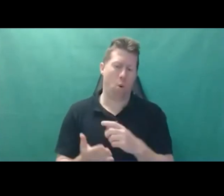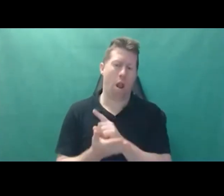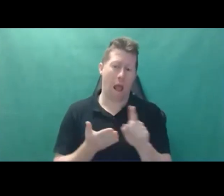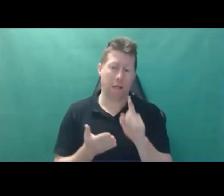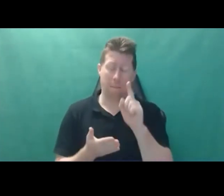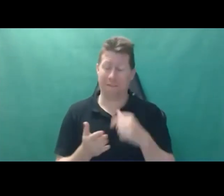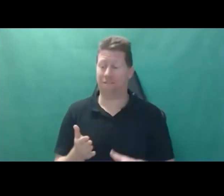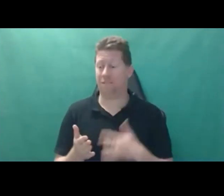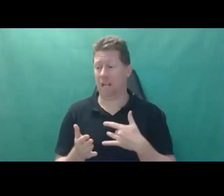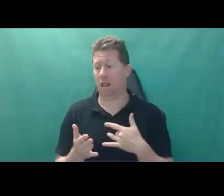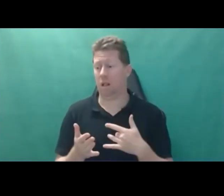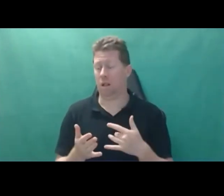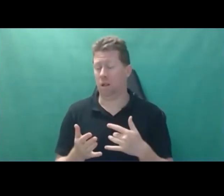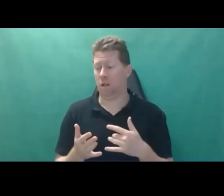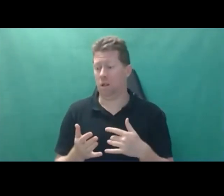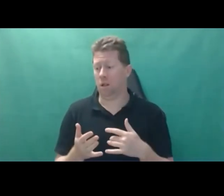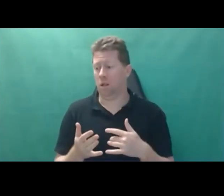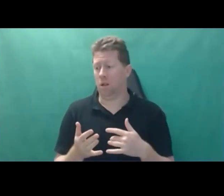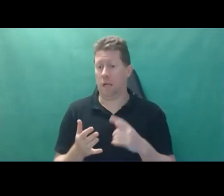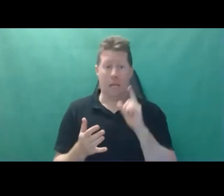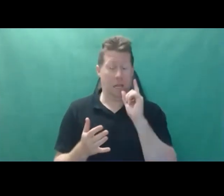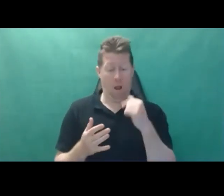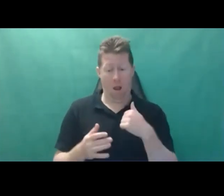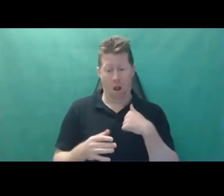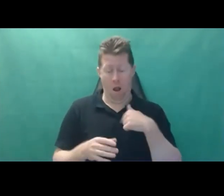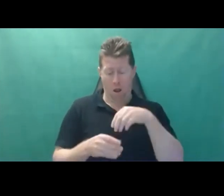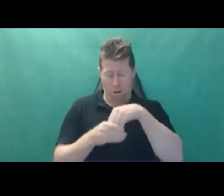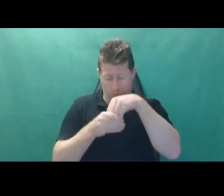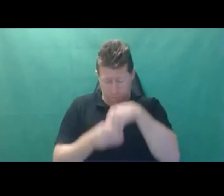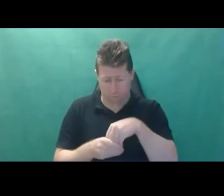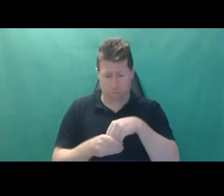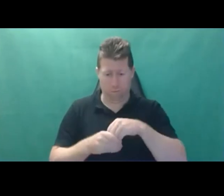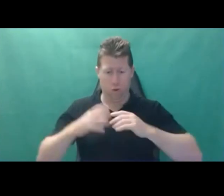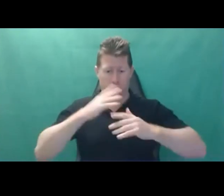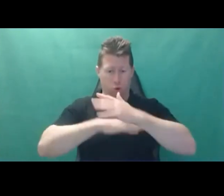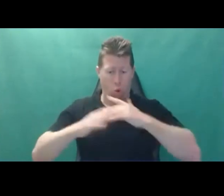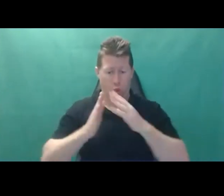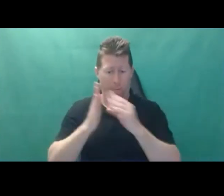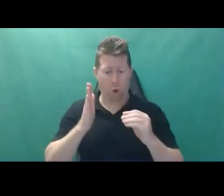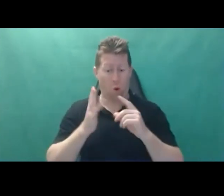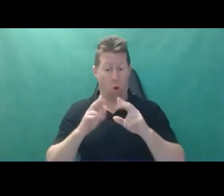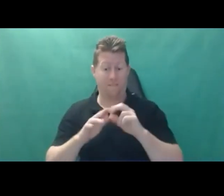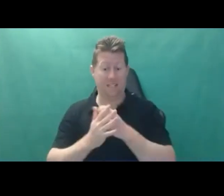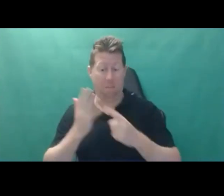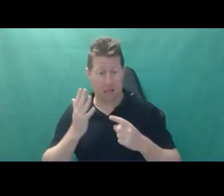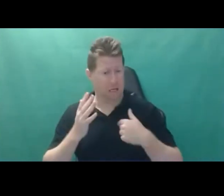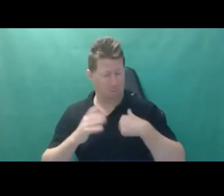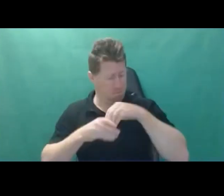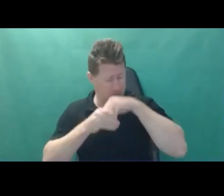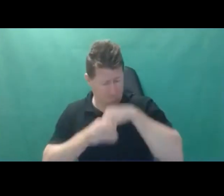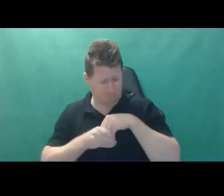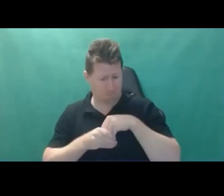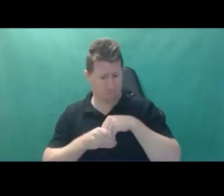me that even though I was immersed in the social model of disability and felt that I stood on the